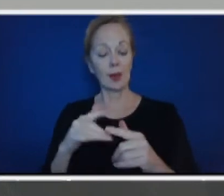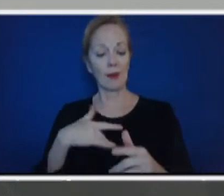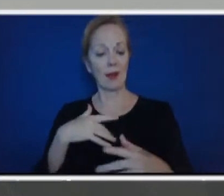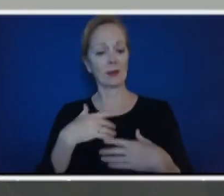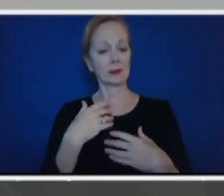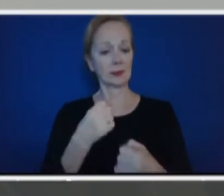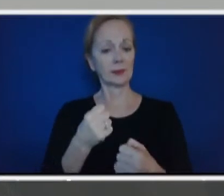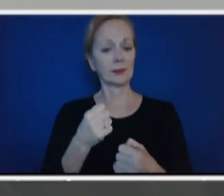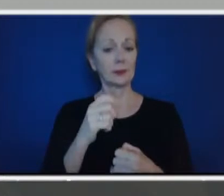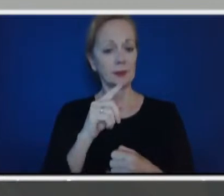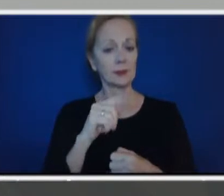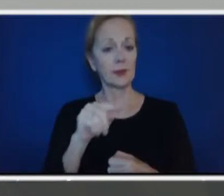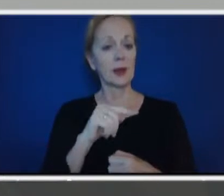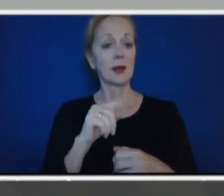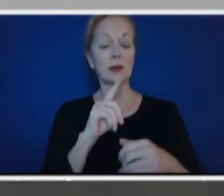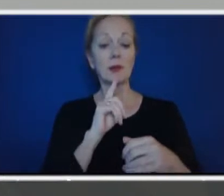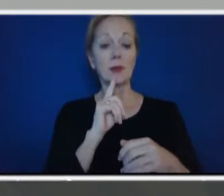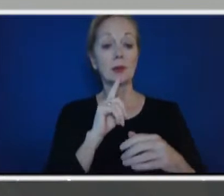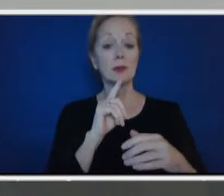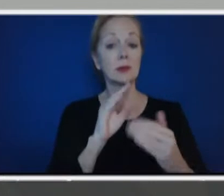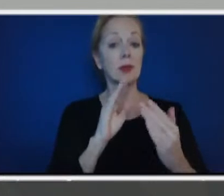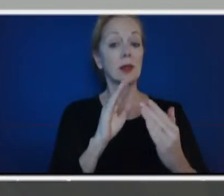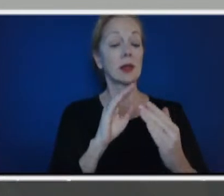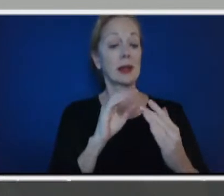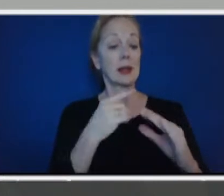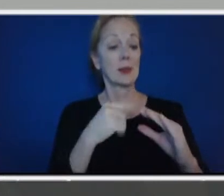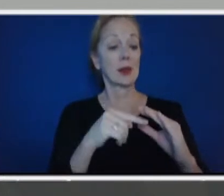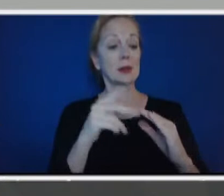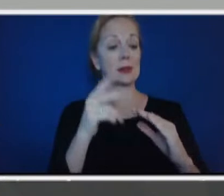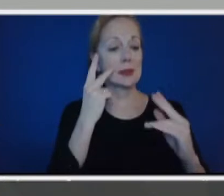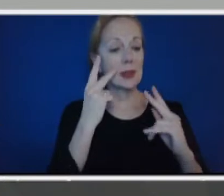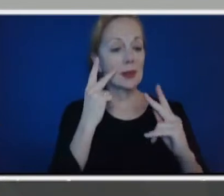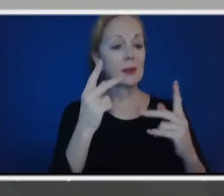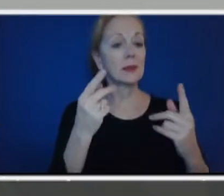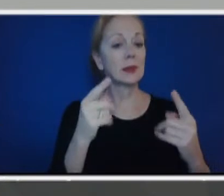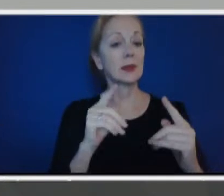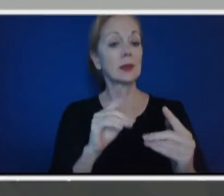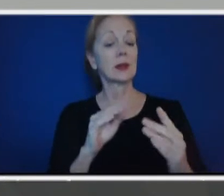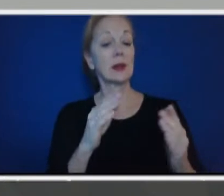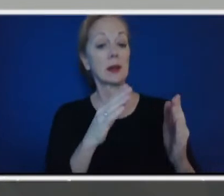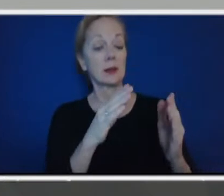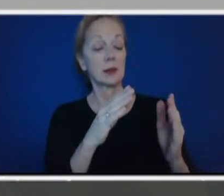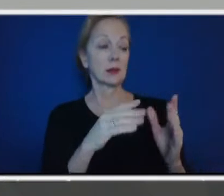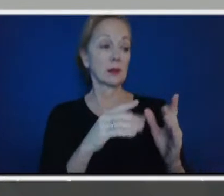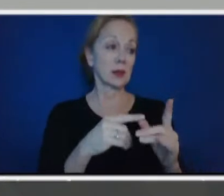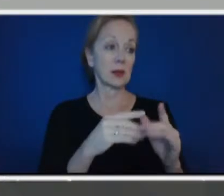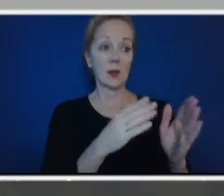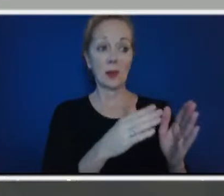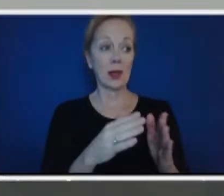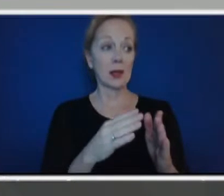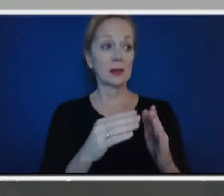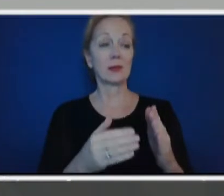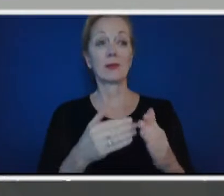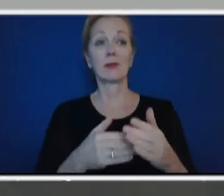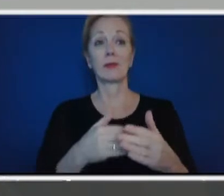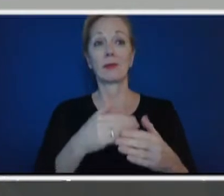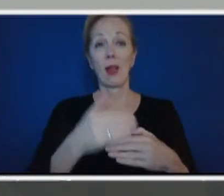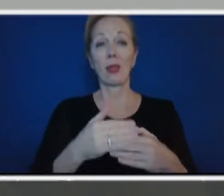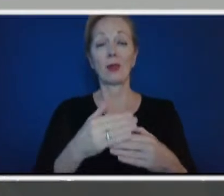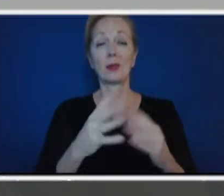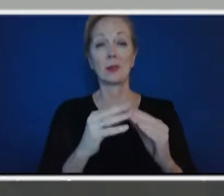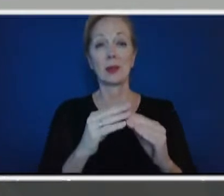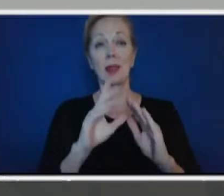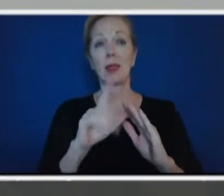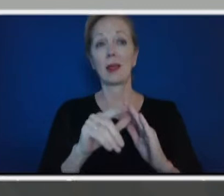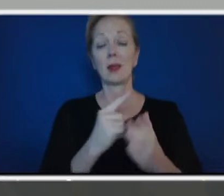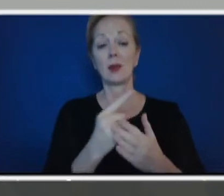those are essentially addressed in email, but we'd like to see them addressed in the plan submittal following this hearing later this week. So I have full confidence